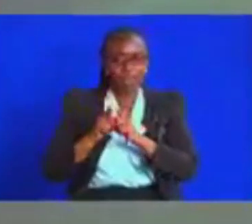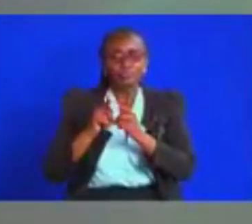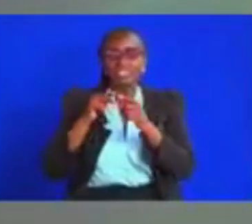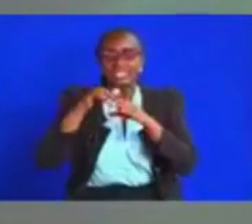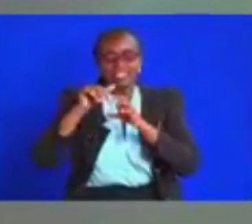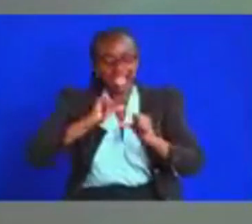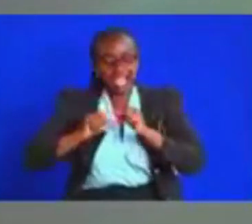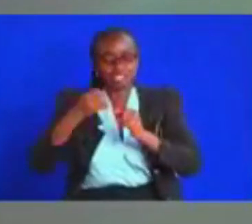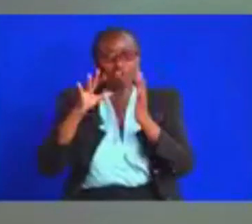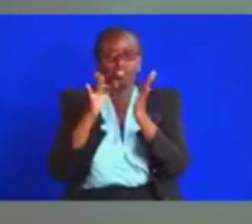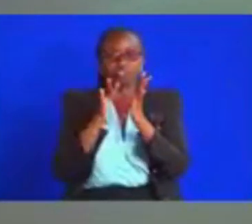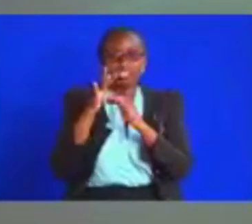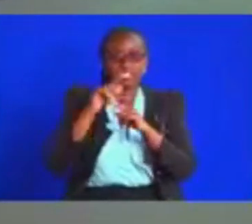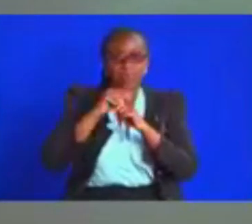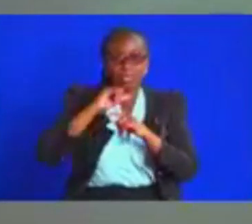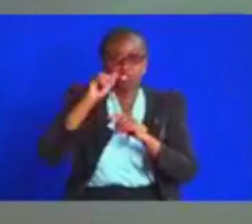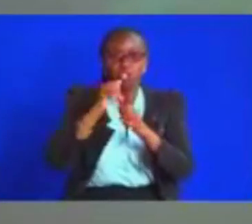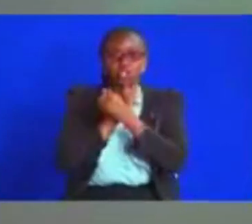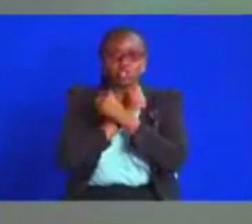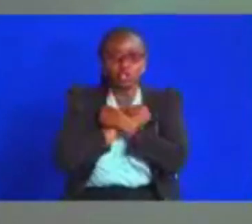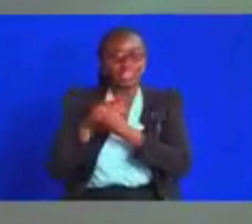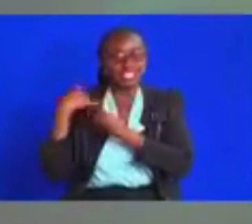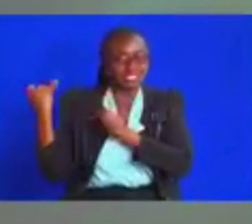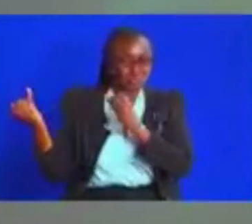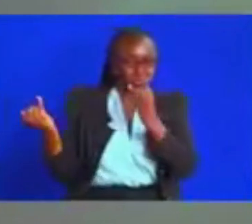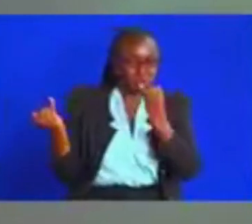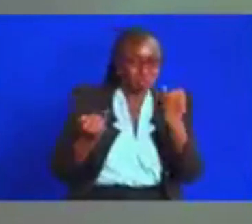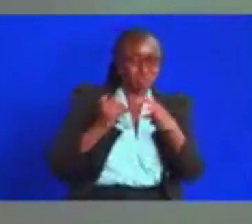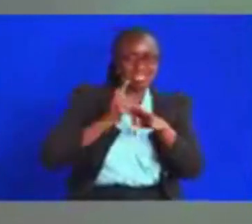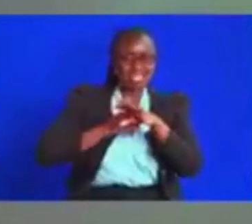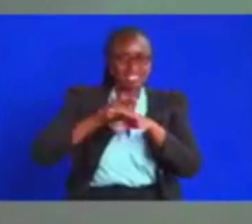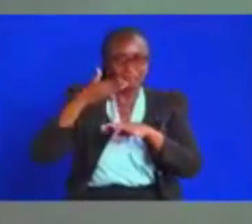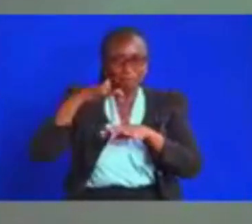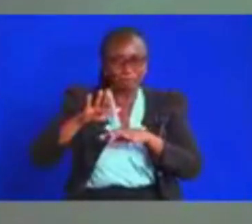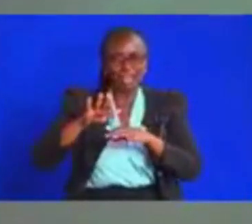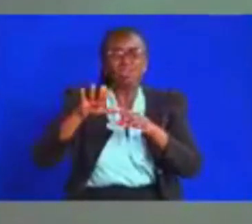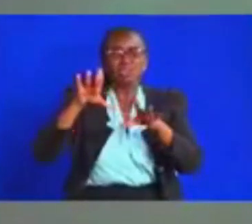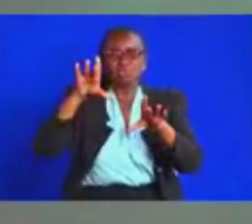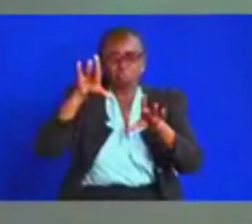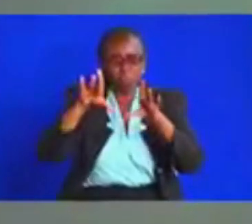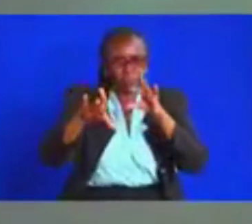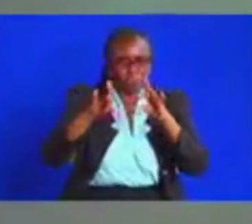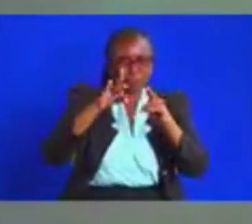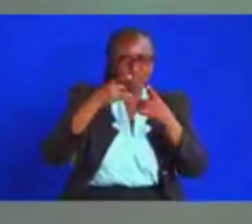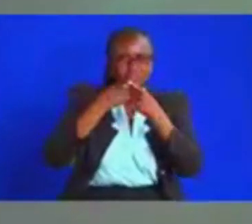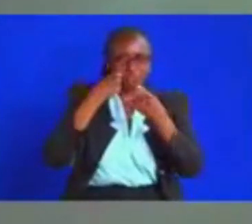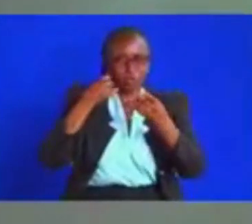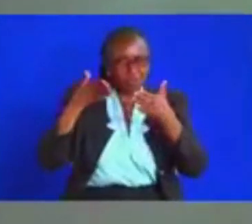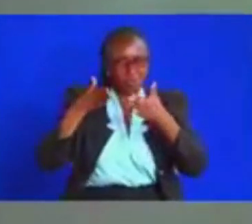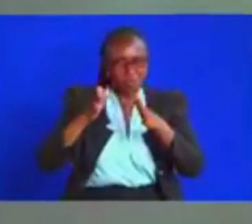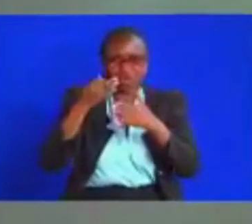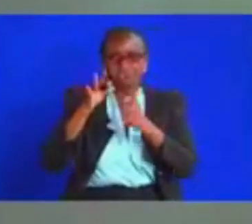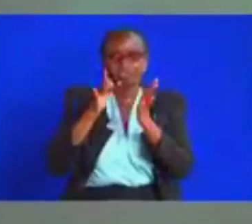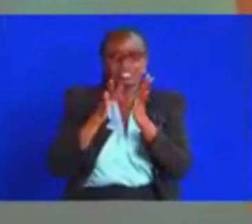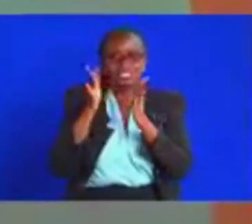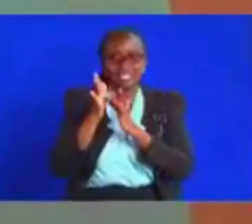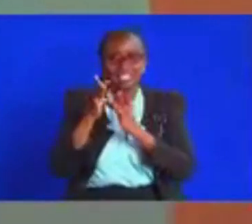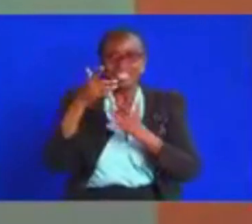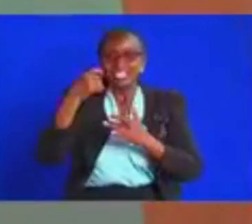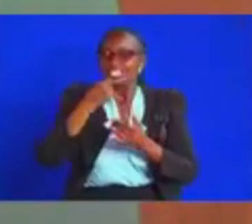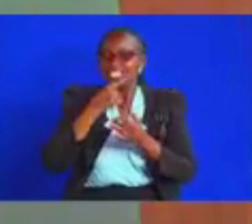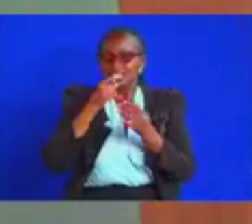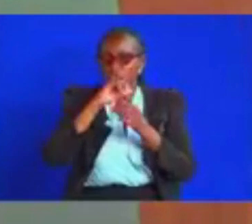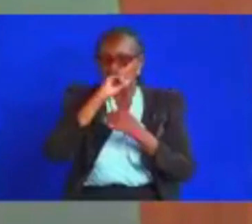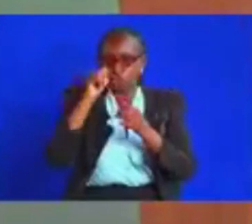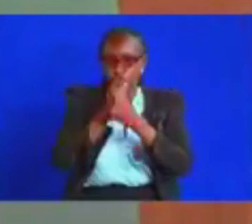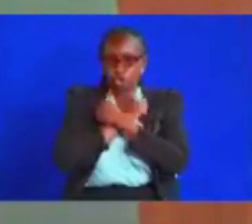Jesus. But John took out time to trace his discourse from the divinity of Jesus. He starts by saying, John 1 and verse